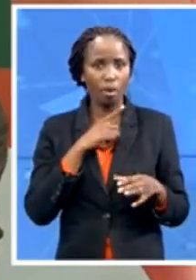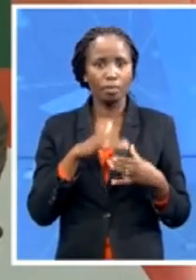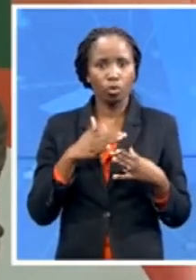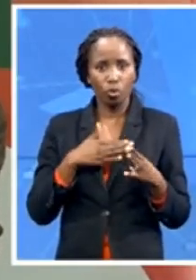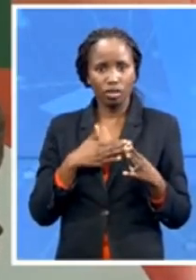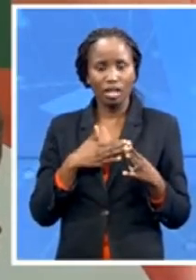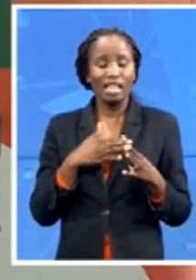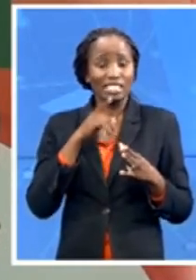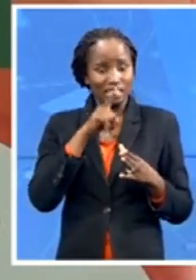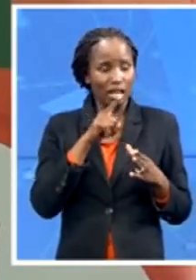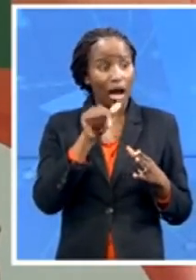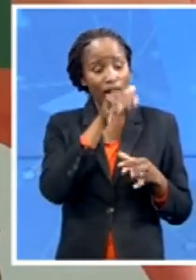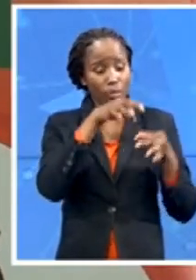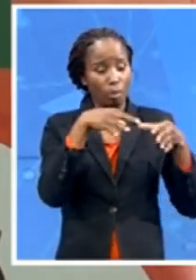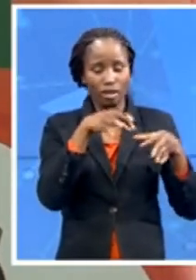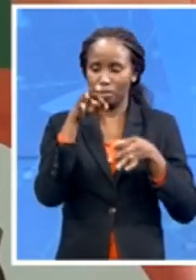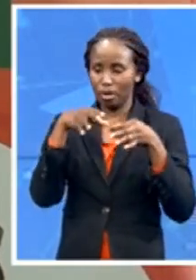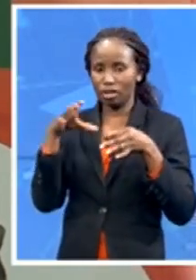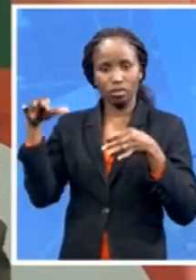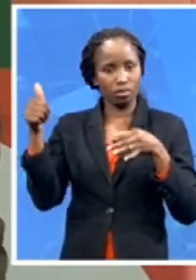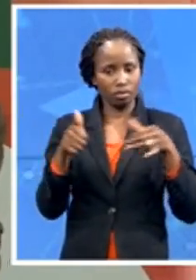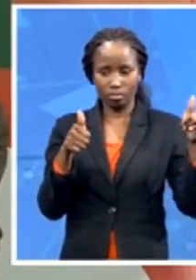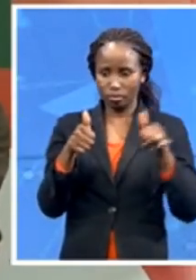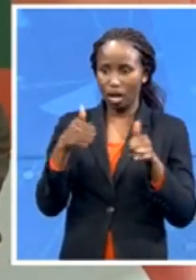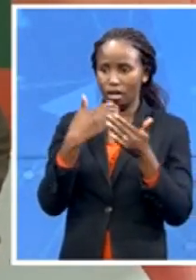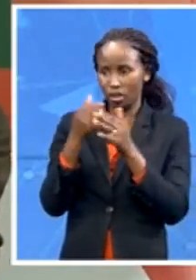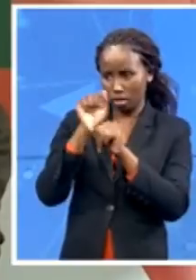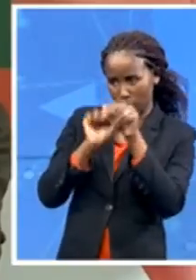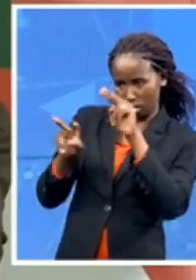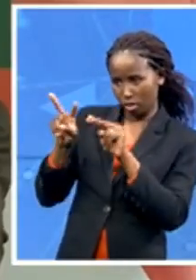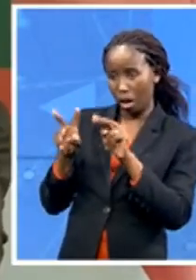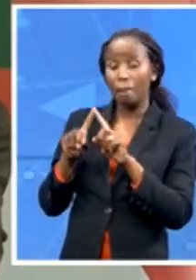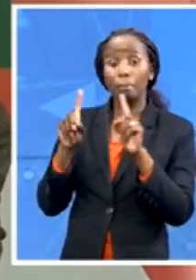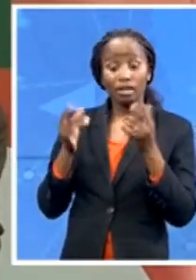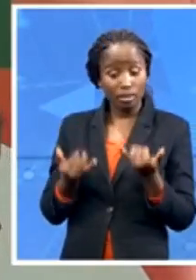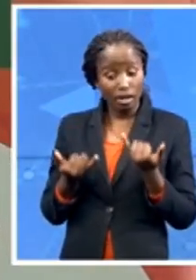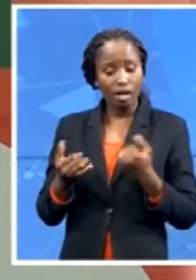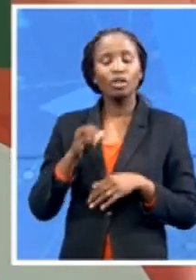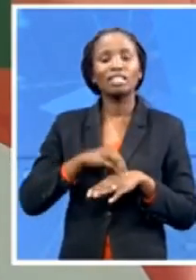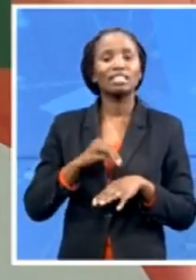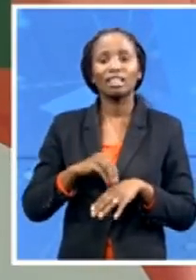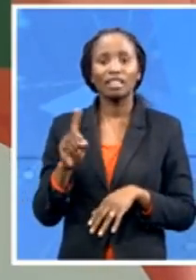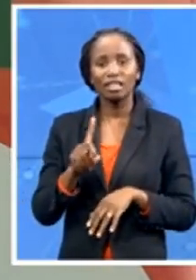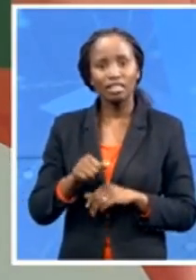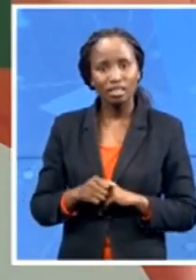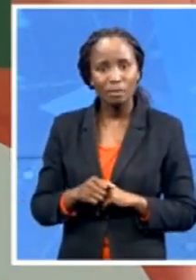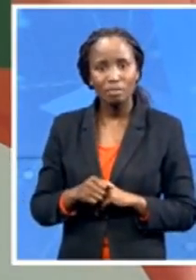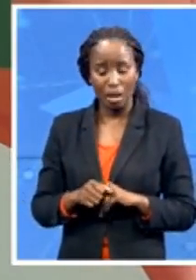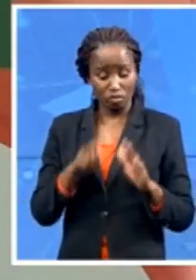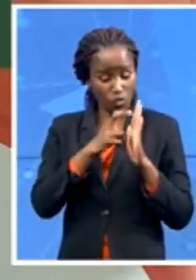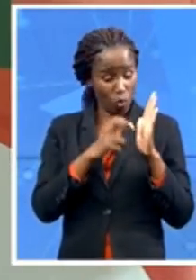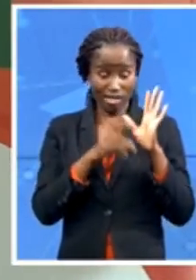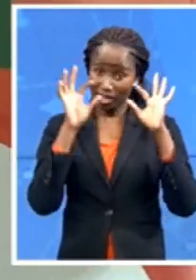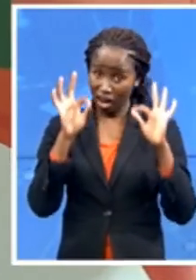but in agas denayo we coalitions in South Africa as ga regulate kwenziwe irregulations, not